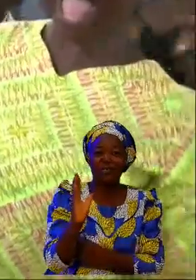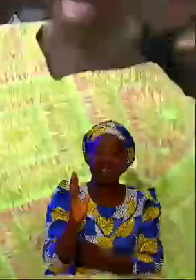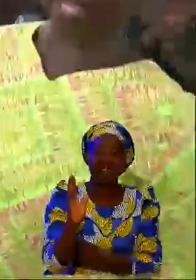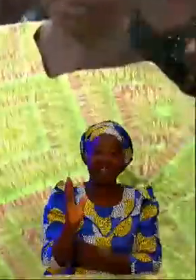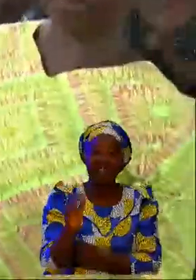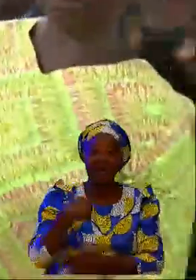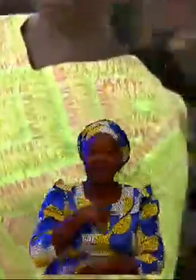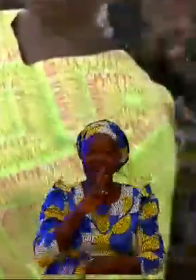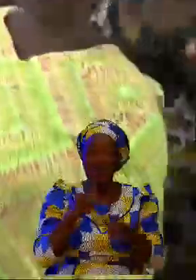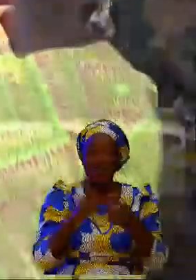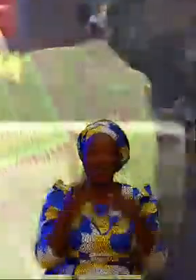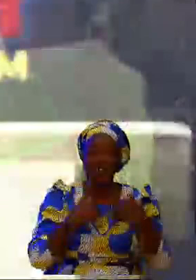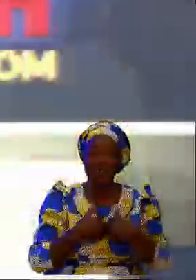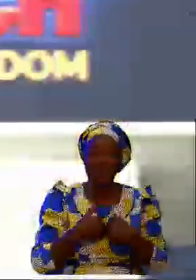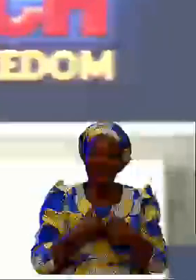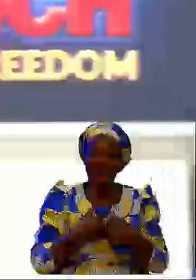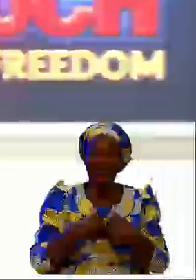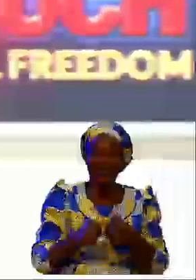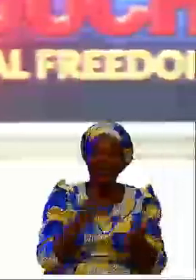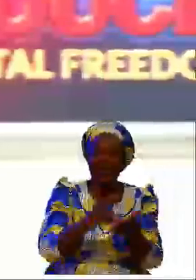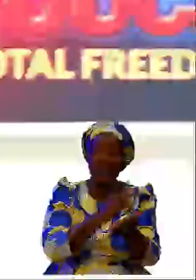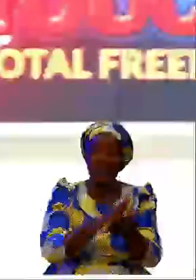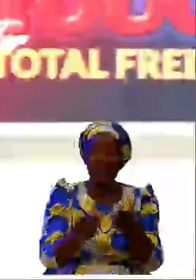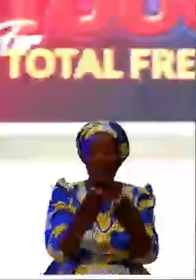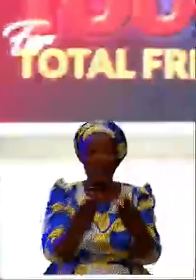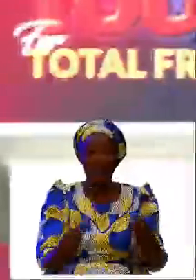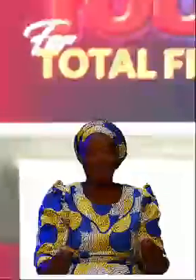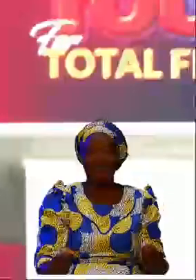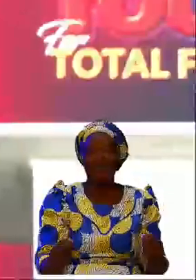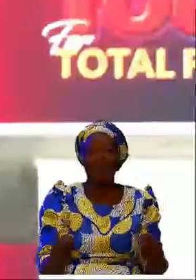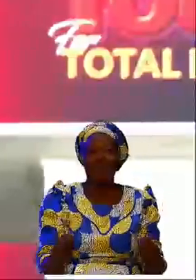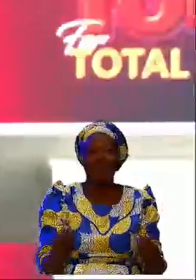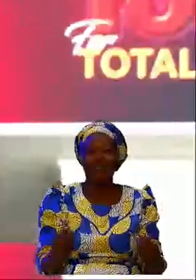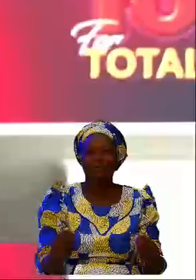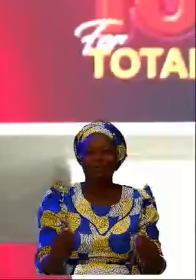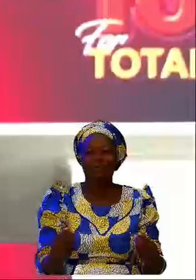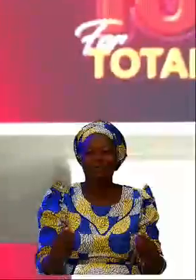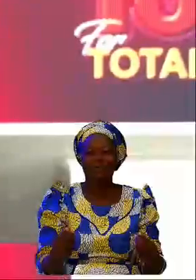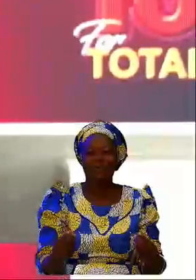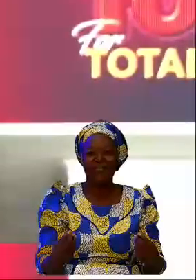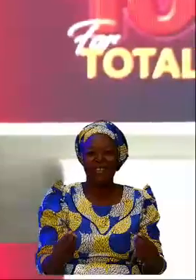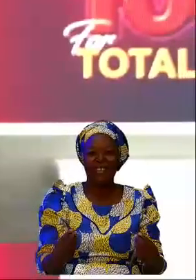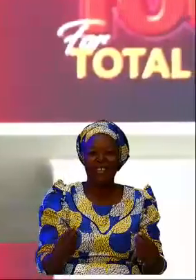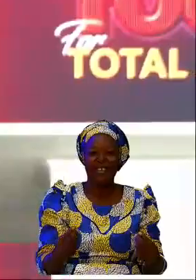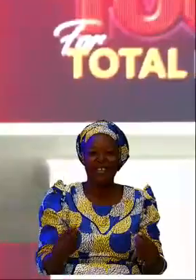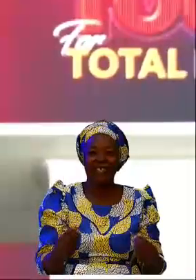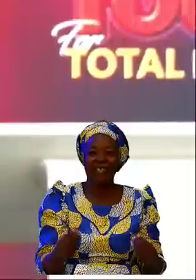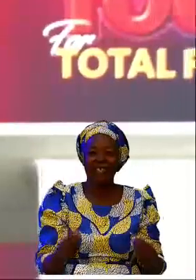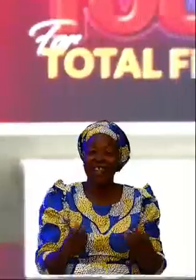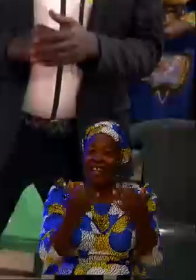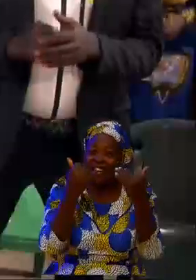Next month, by the grace of God, we're going to have divine